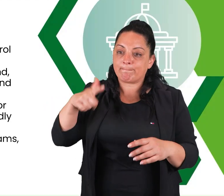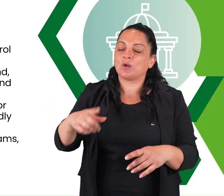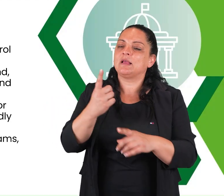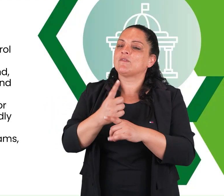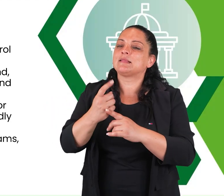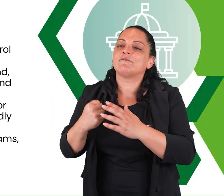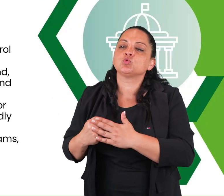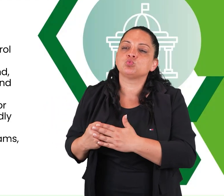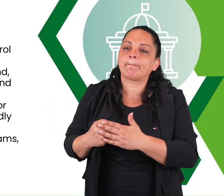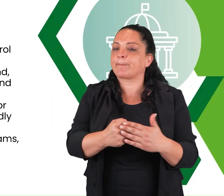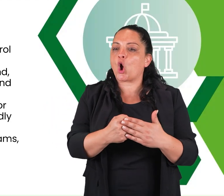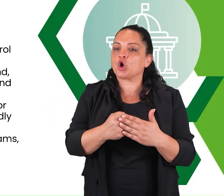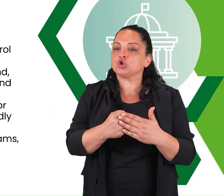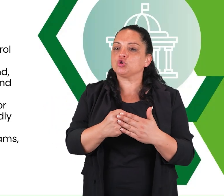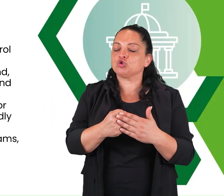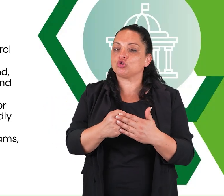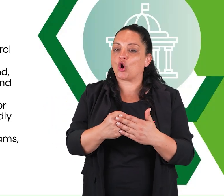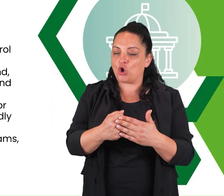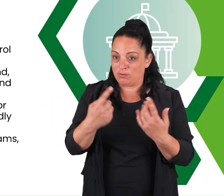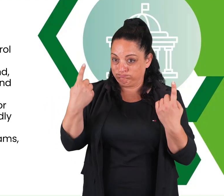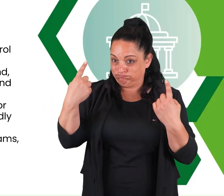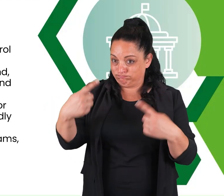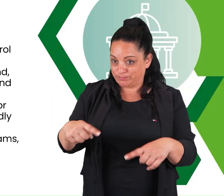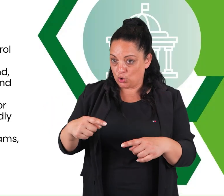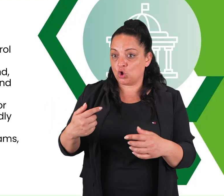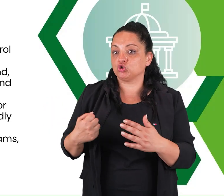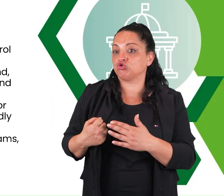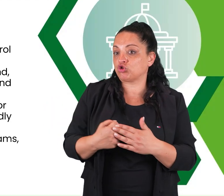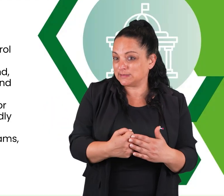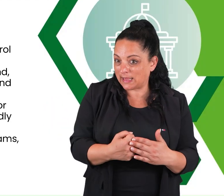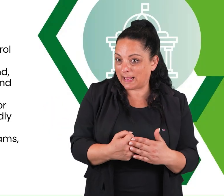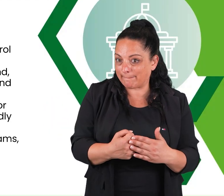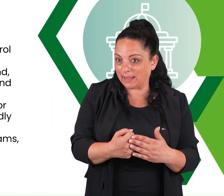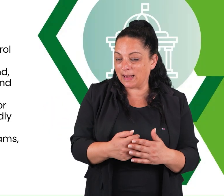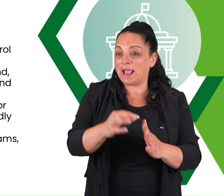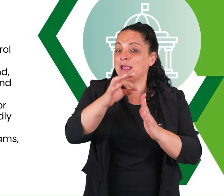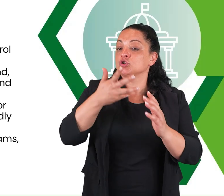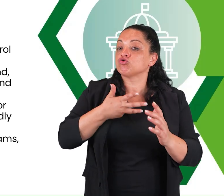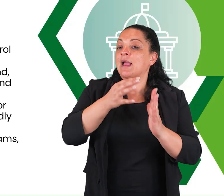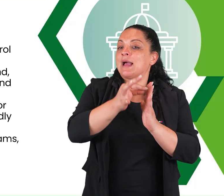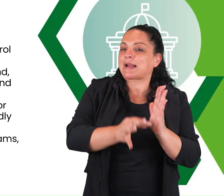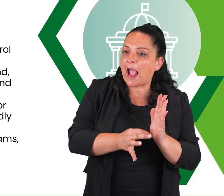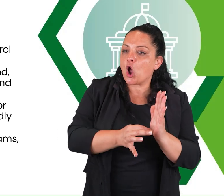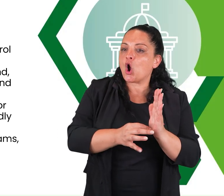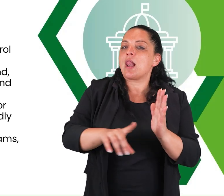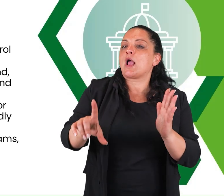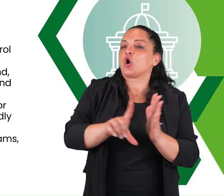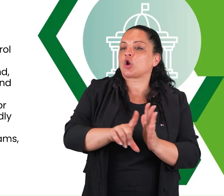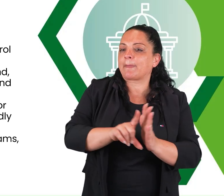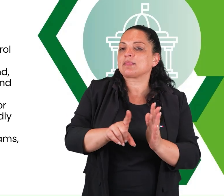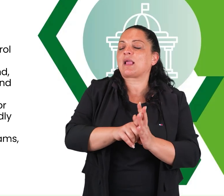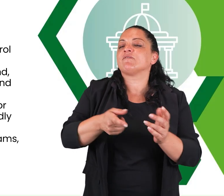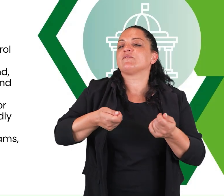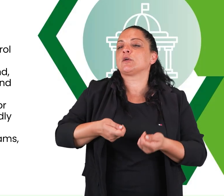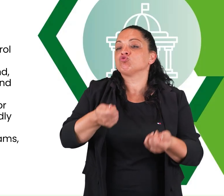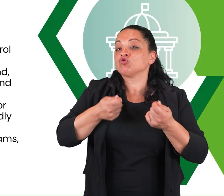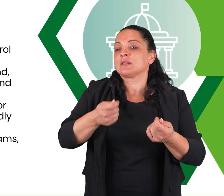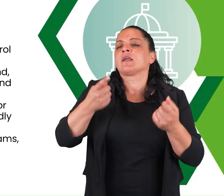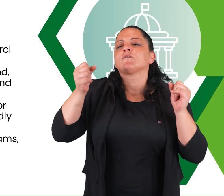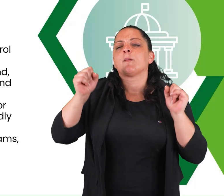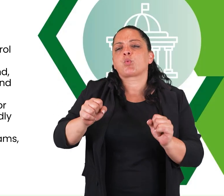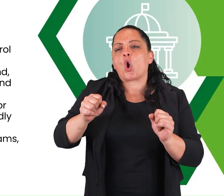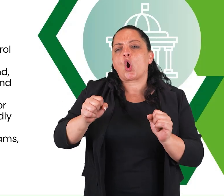practices through rules, regulations, and incentives. They can guide